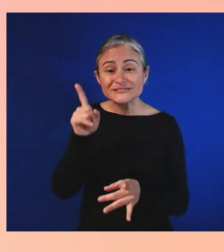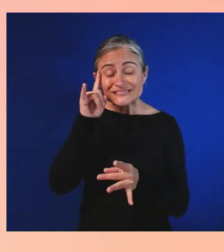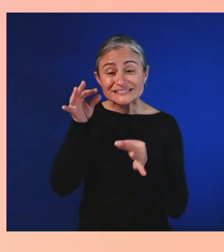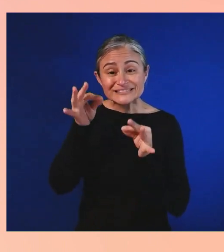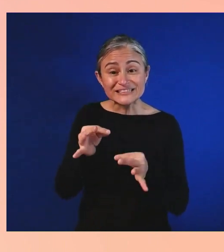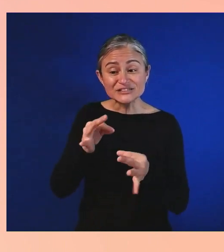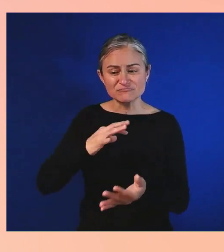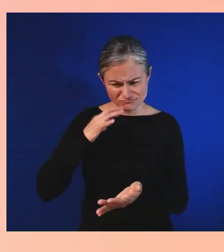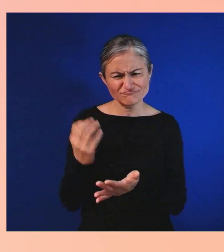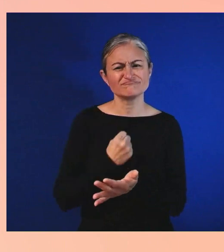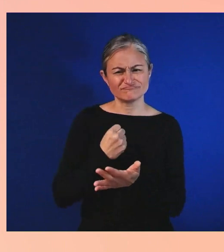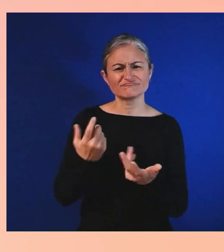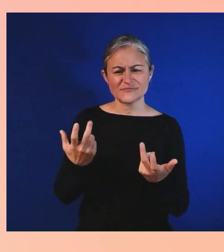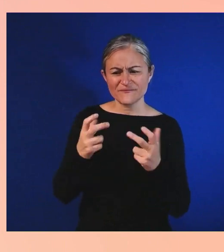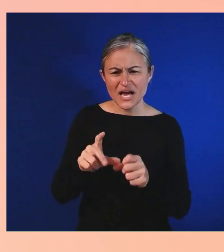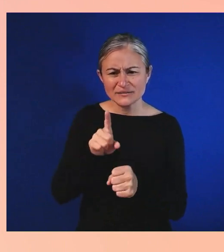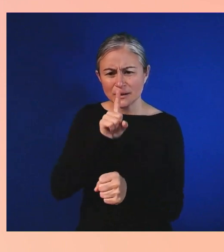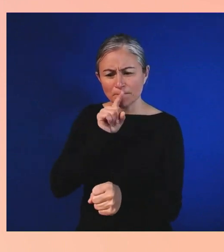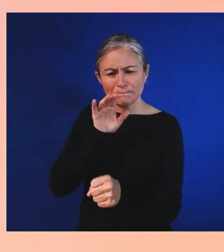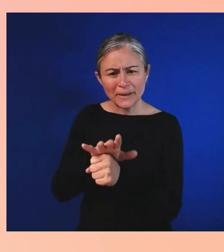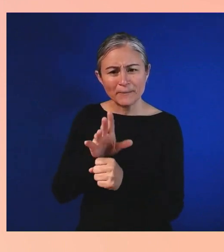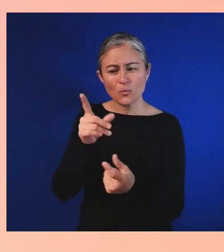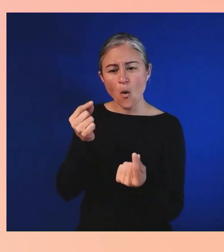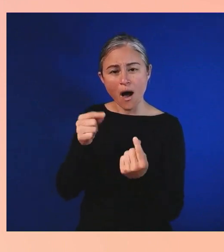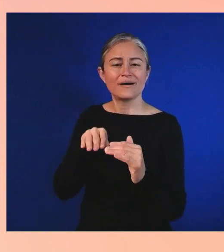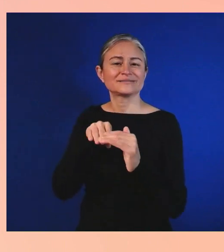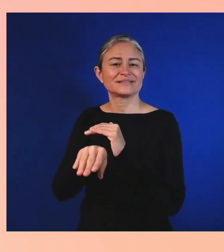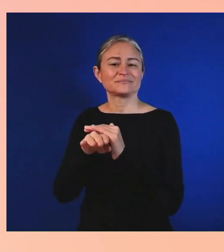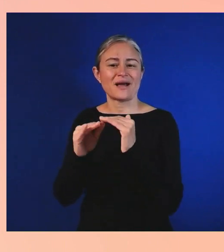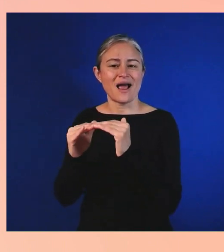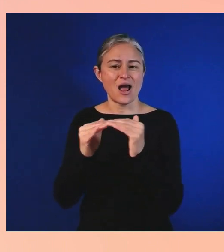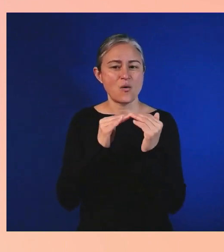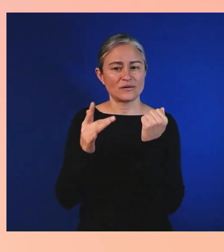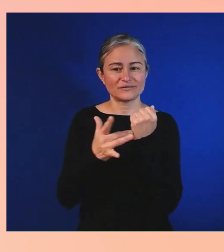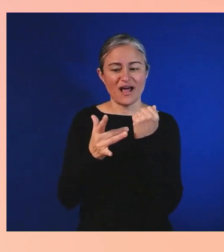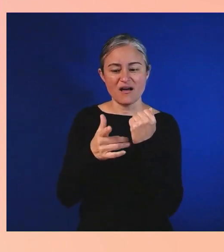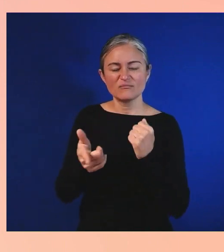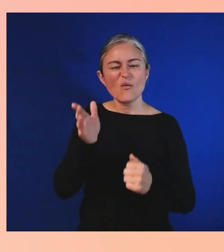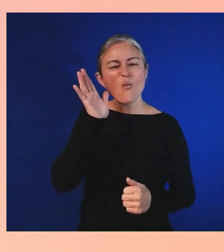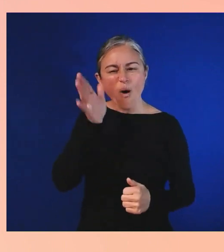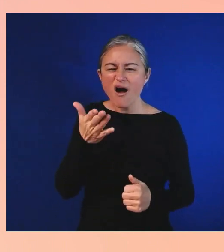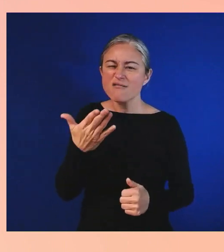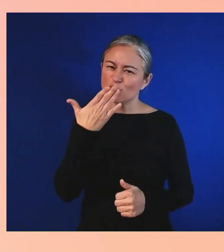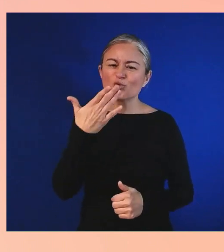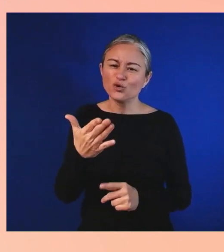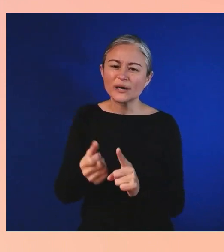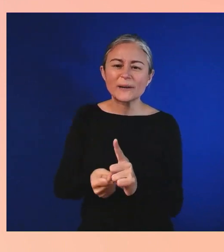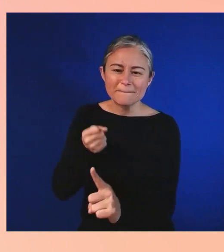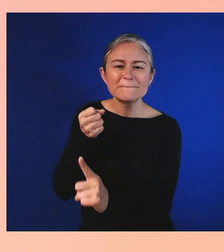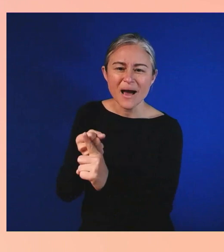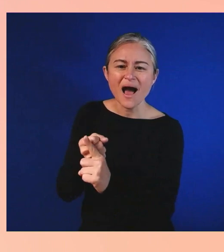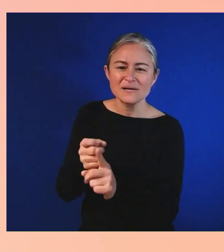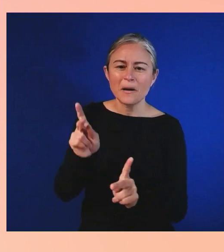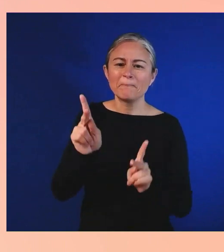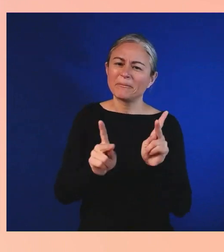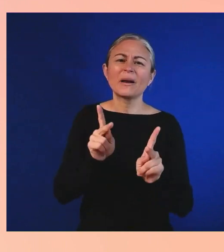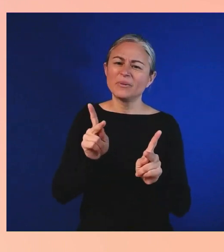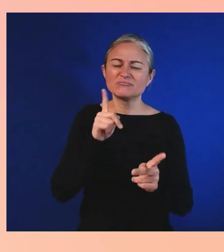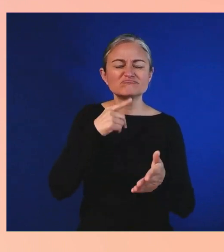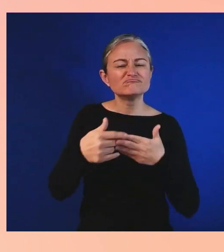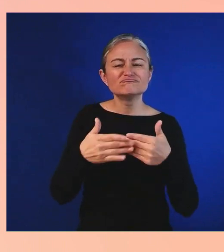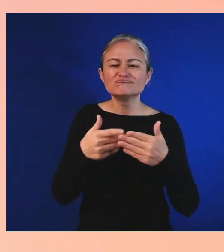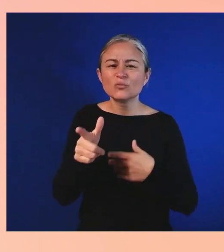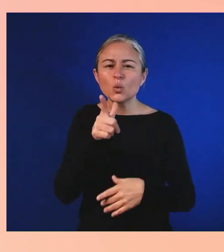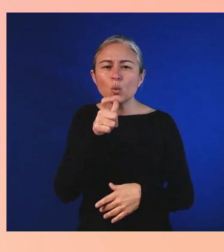technology doesn't make a positive difference for disabled people. And one of the areas